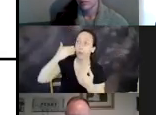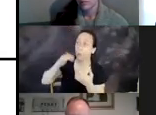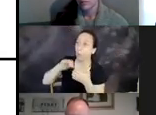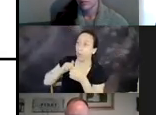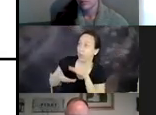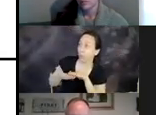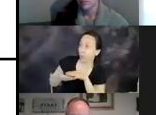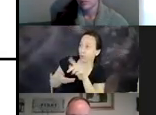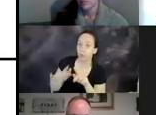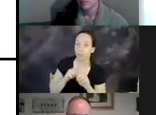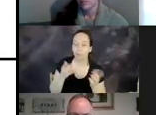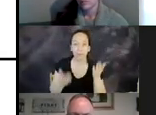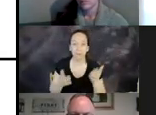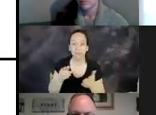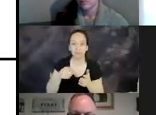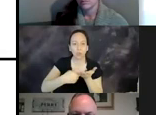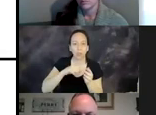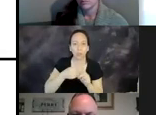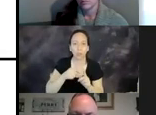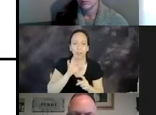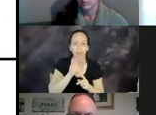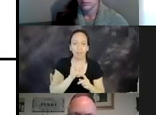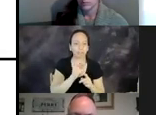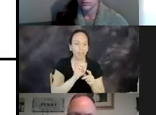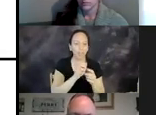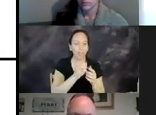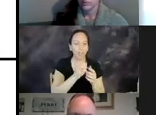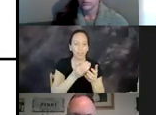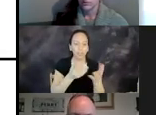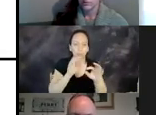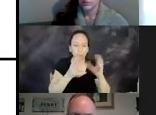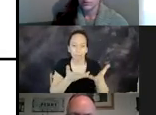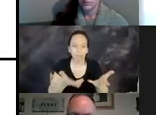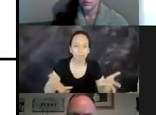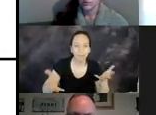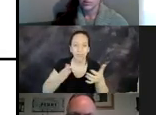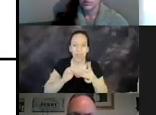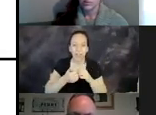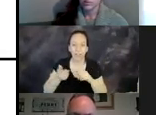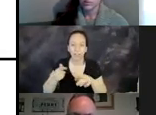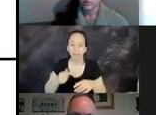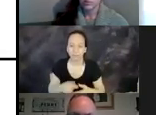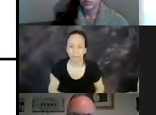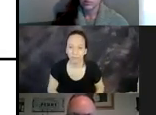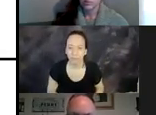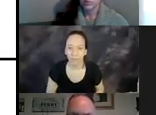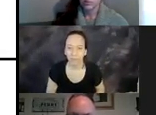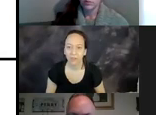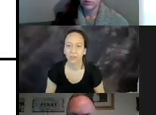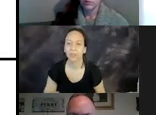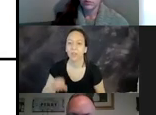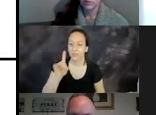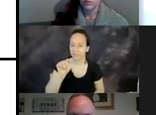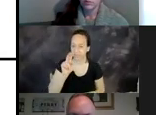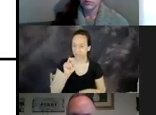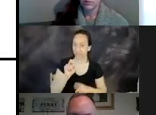the fare media and the validators themselves. Sure. I think the important thing to think about in